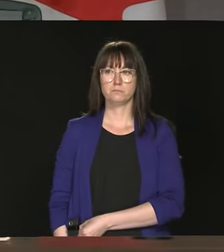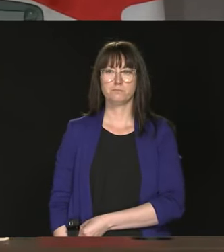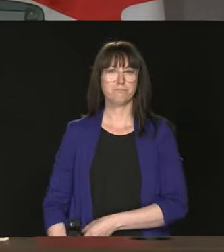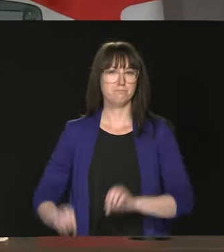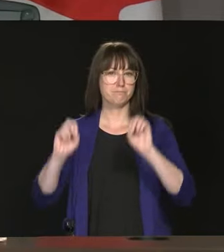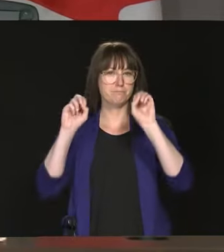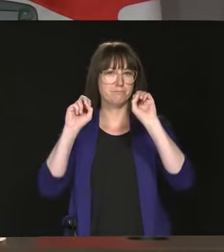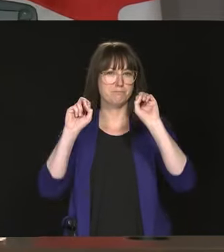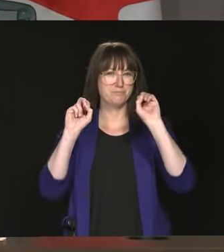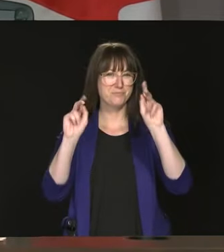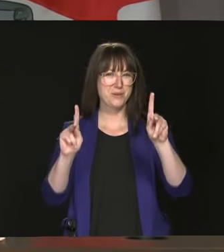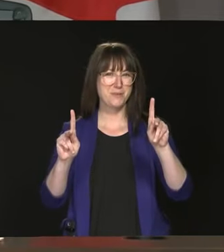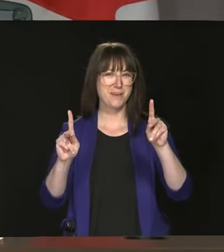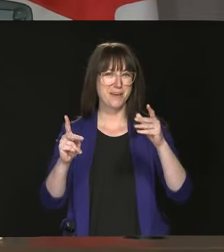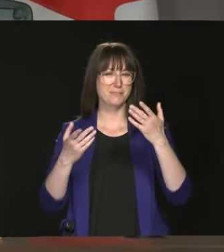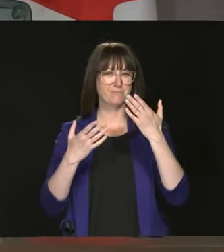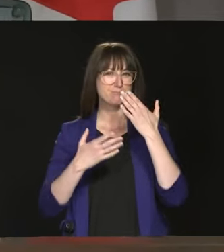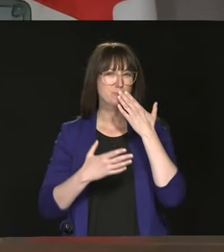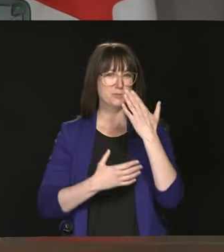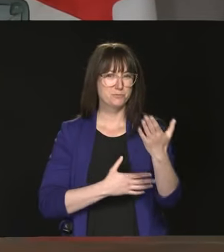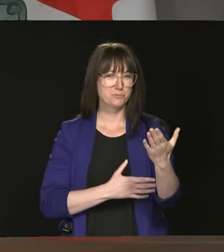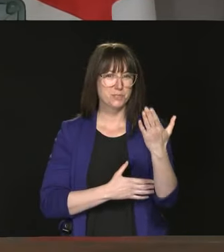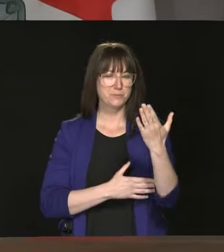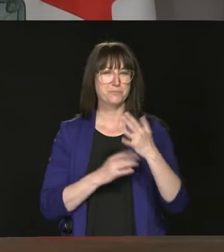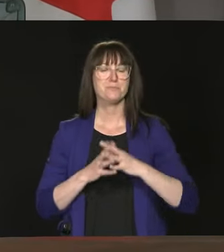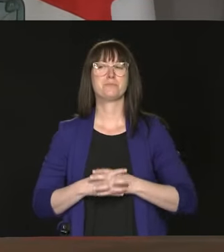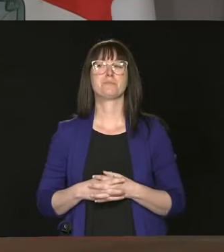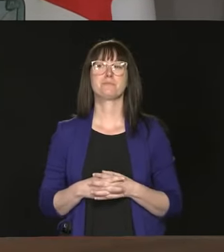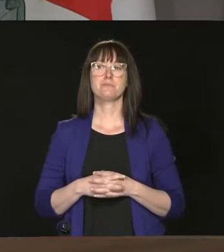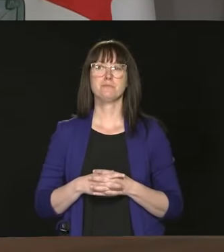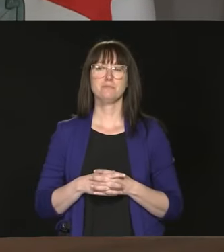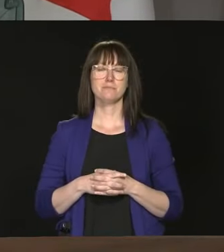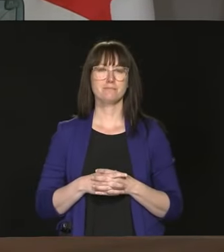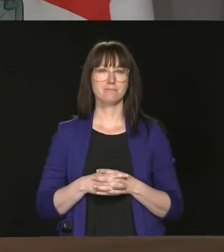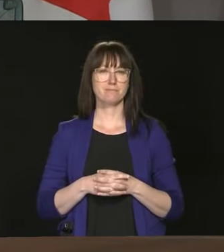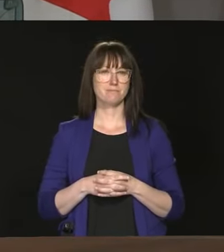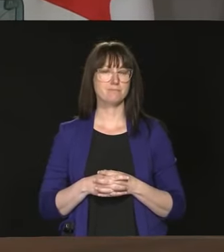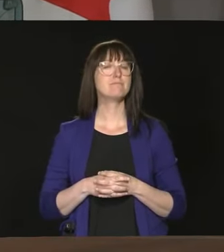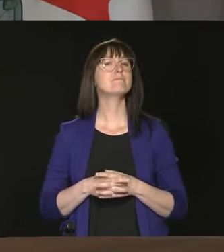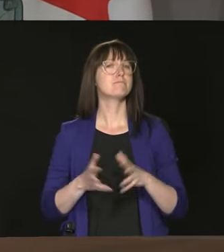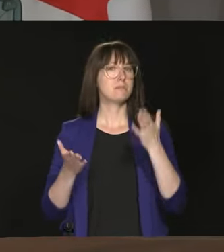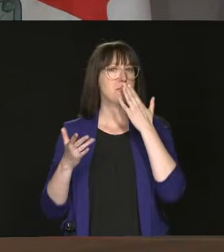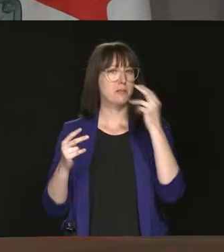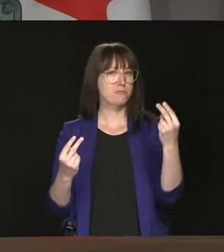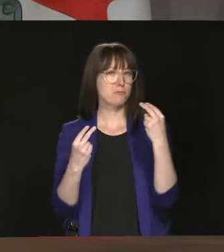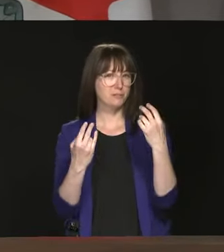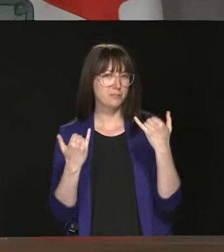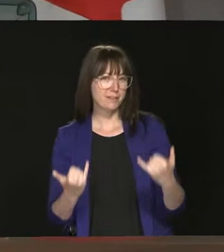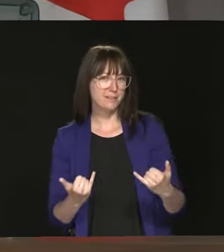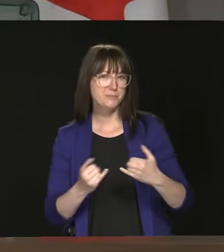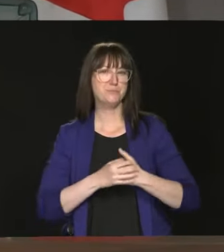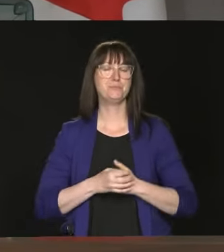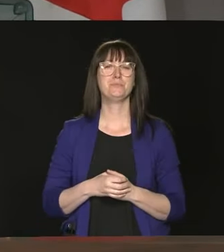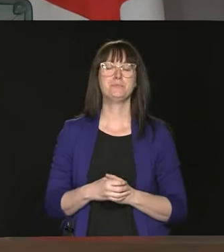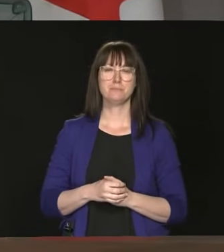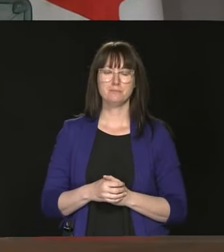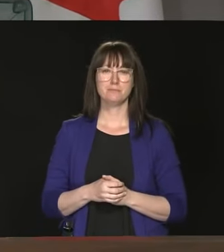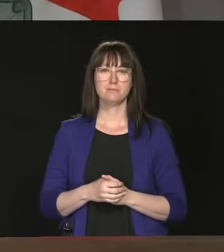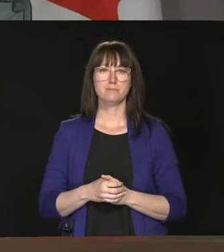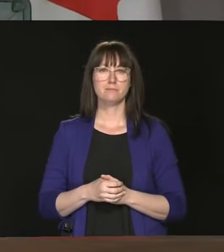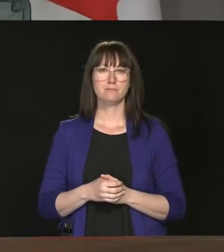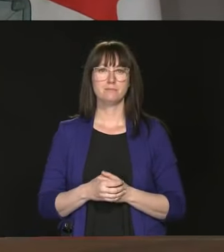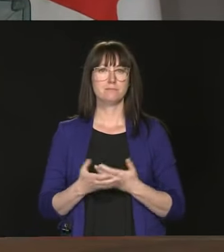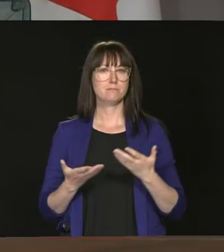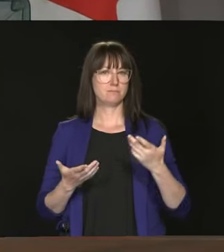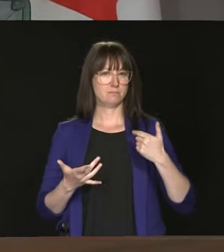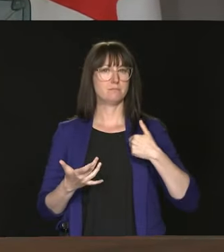Bonjour et merci de vous être rejoint à nous Hello, aujourd'hui. and thank you for joining us here today. Today, we will hear from Canada's Chief Public Health Officer,